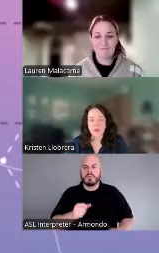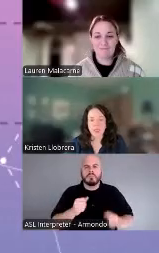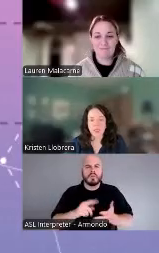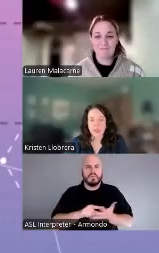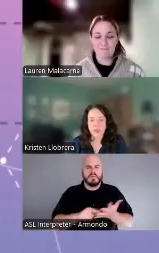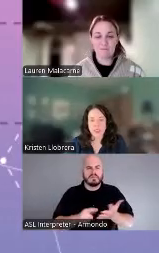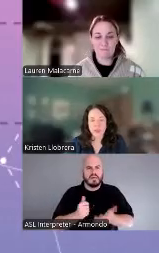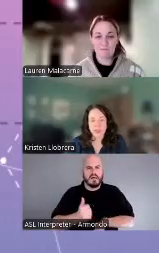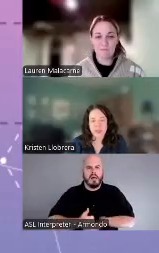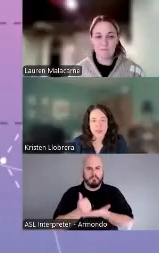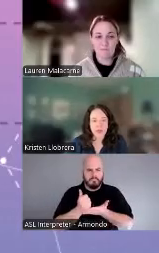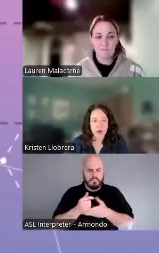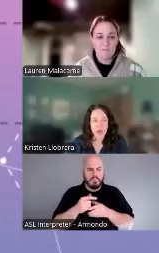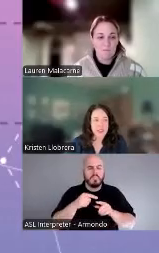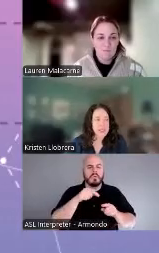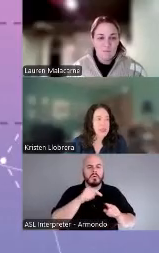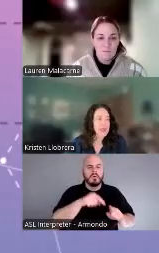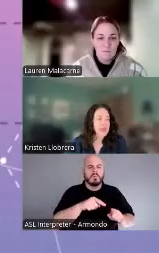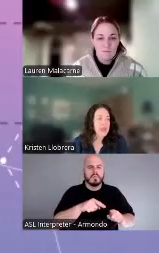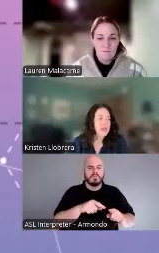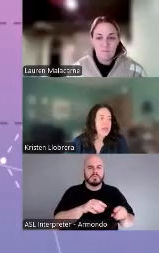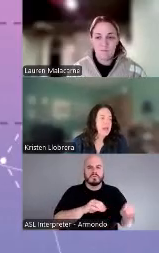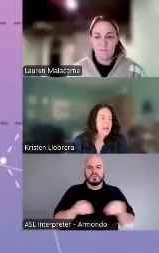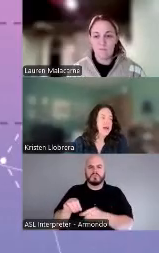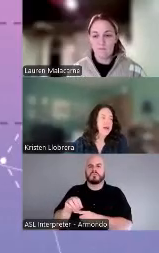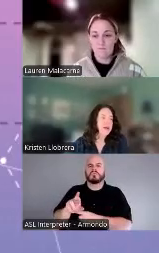by moving this piece to Rise.